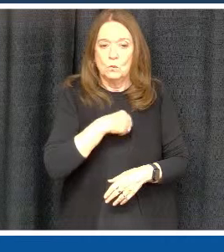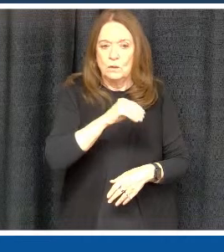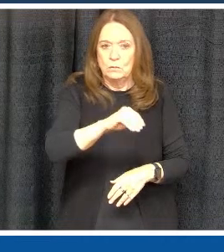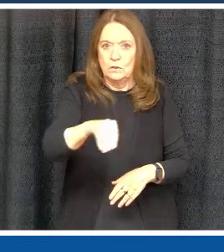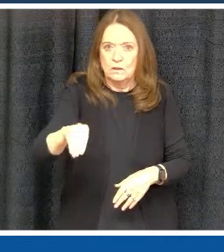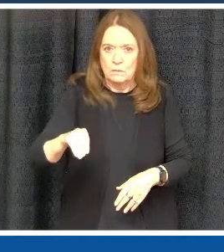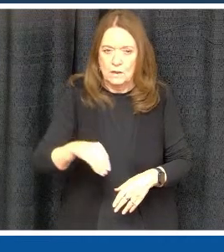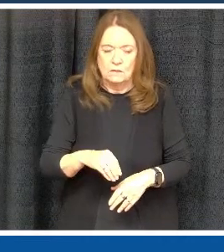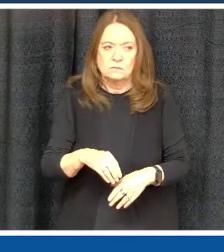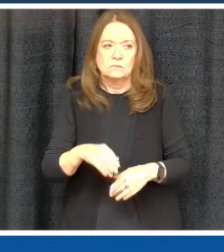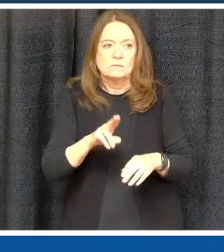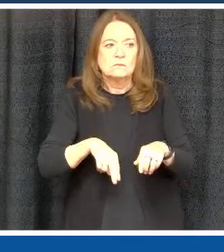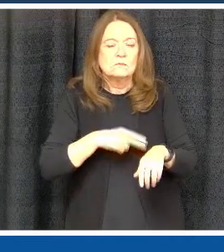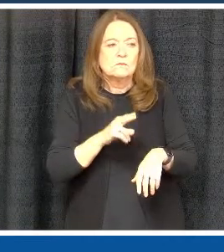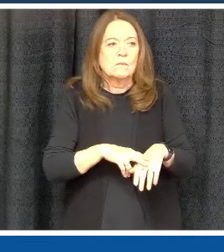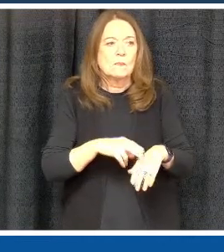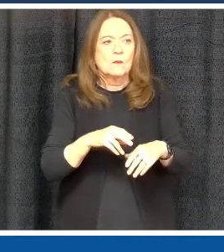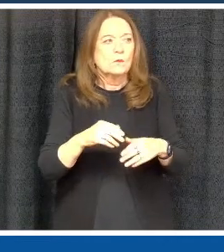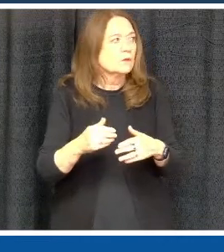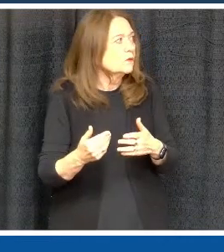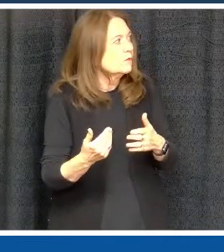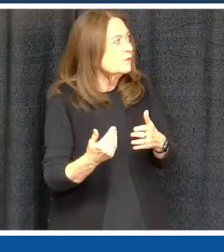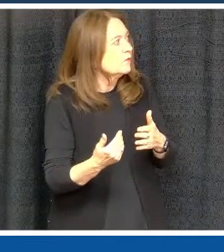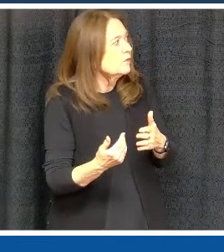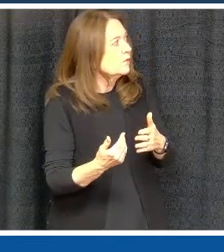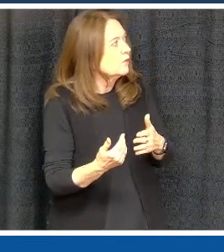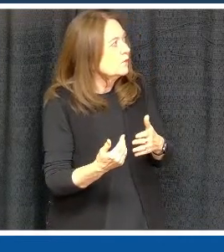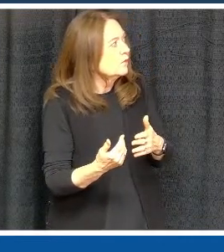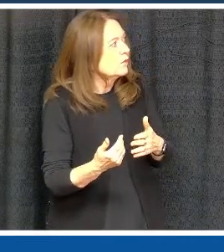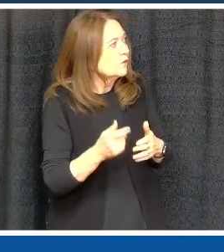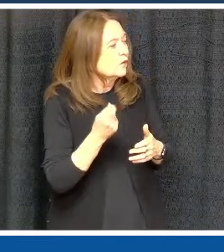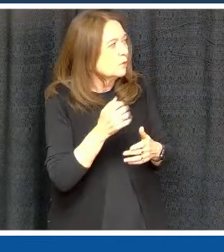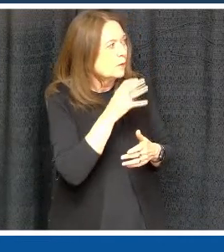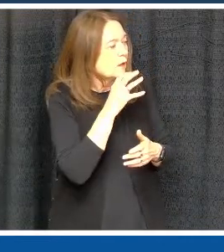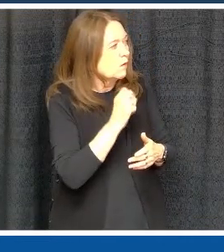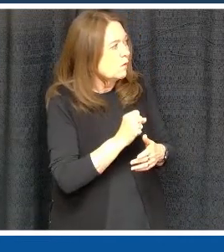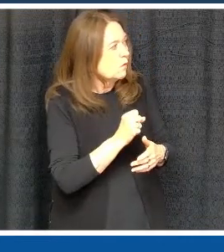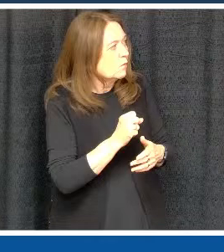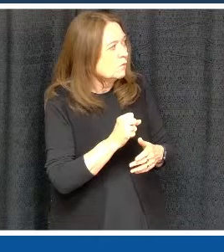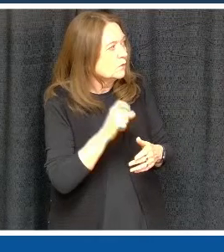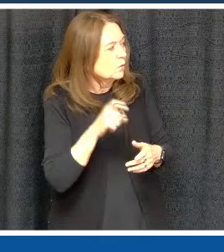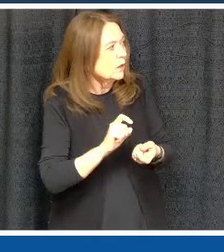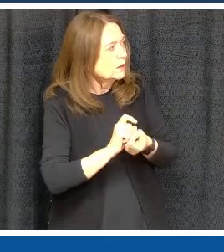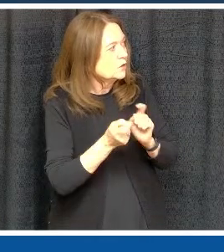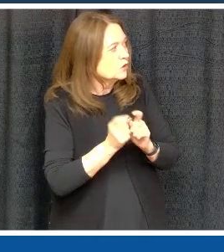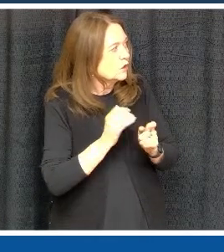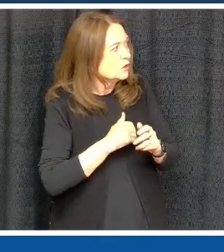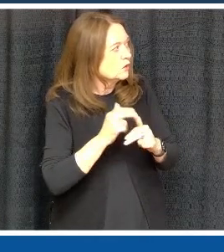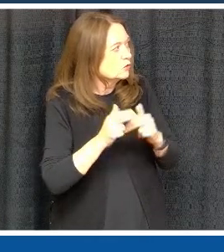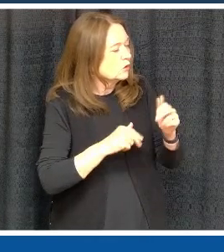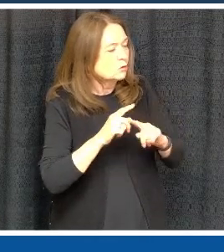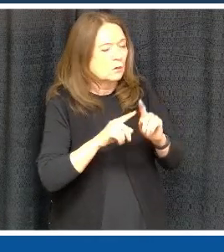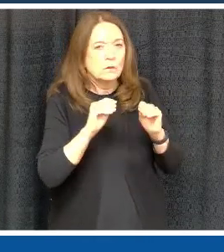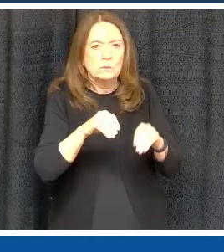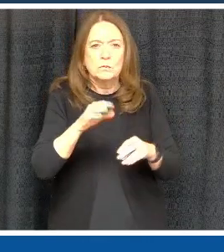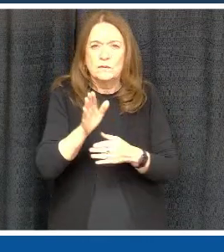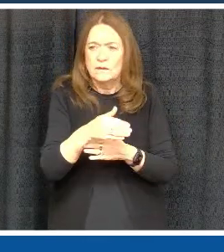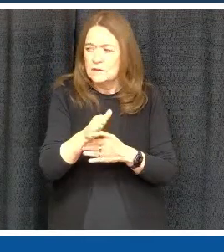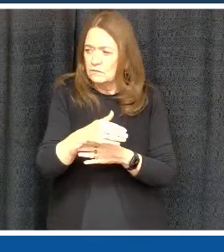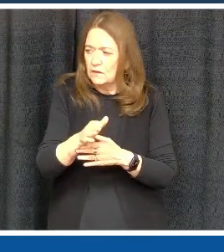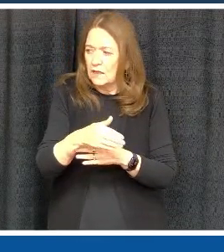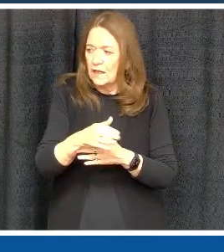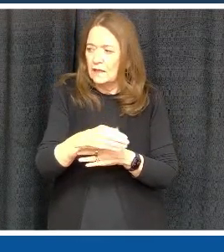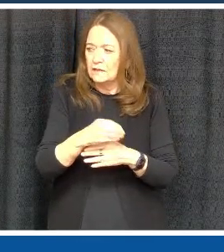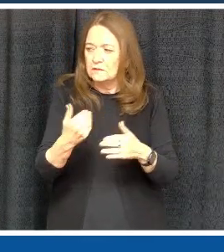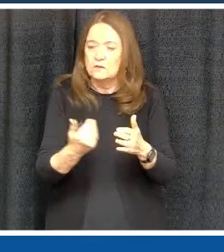the new eagle isn't shown in these pictures. They're a little bit old, but so we had to change our structure. But we put these flags out, and the